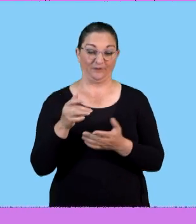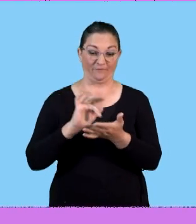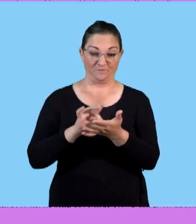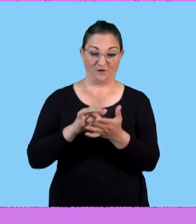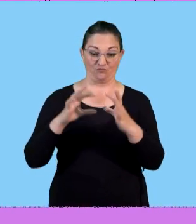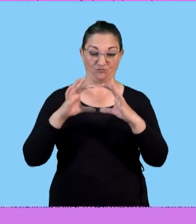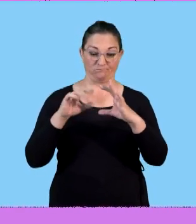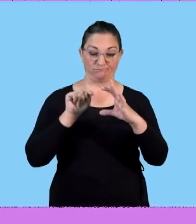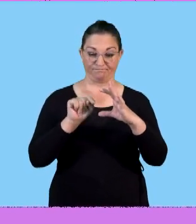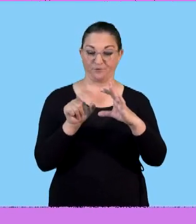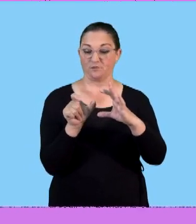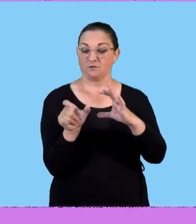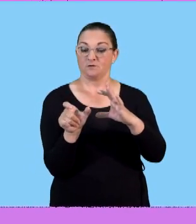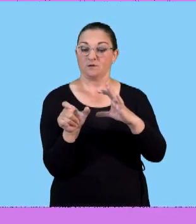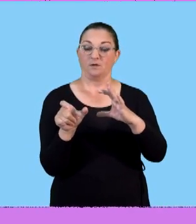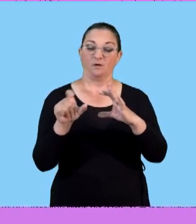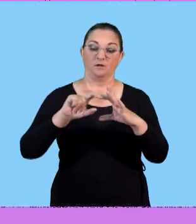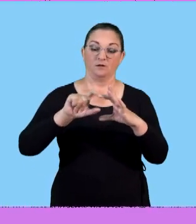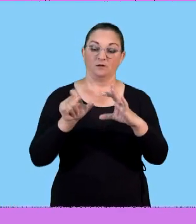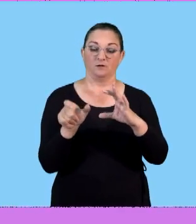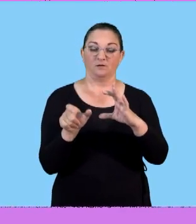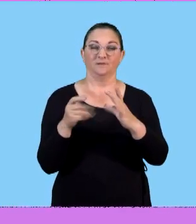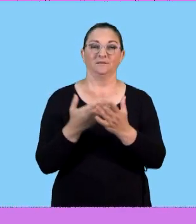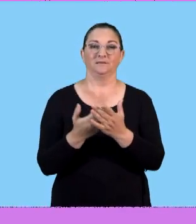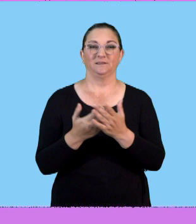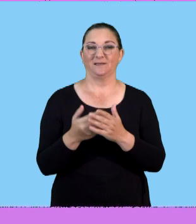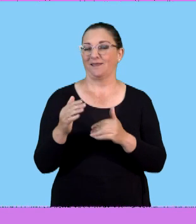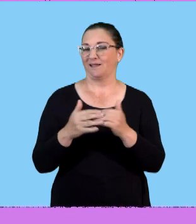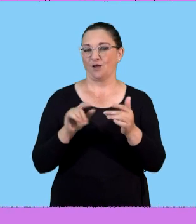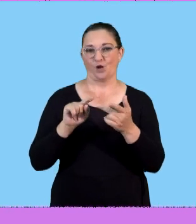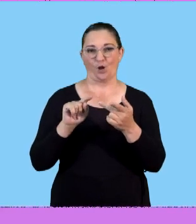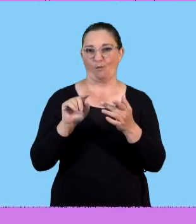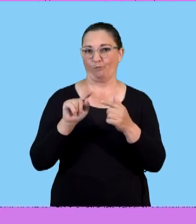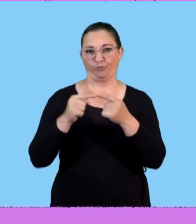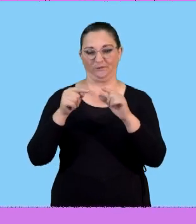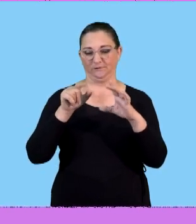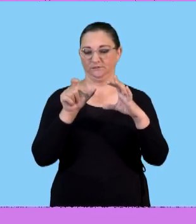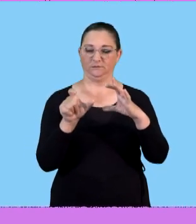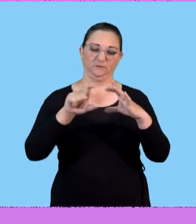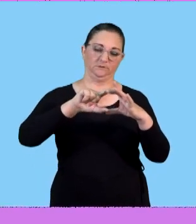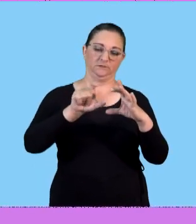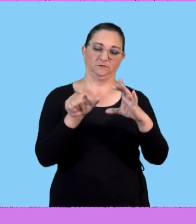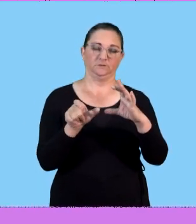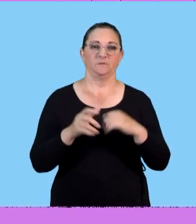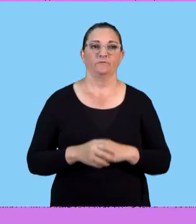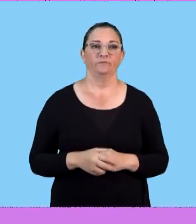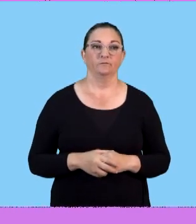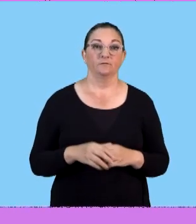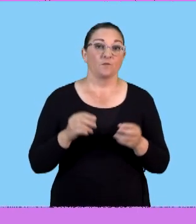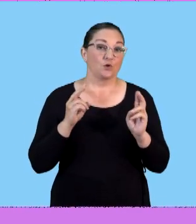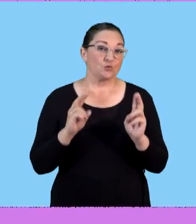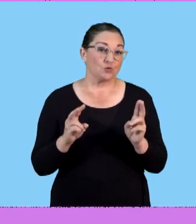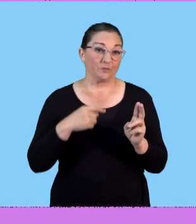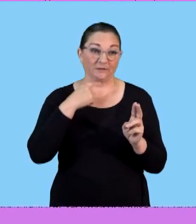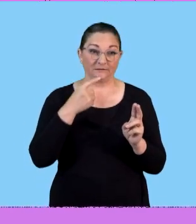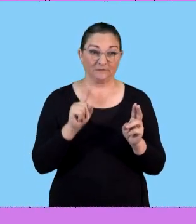center of the circle to any point on the circumference of that specific circle. Okay, then we normally